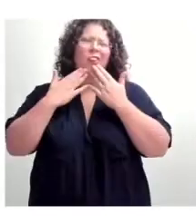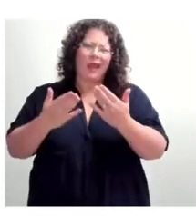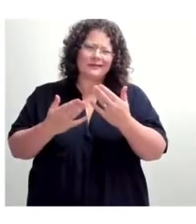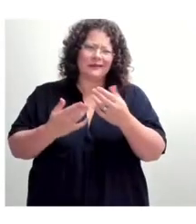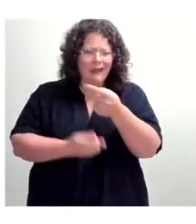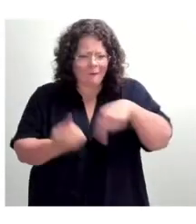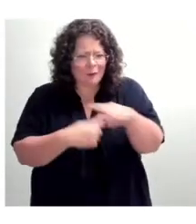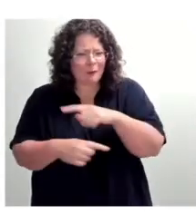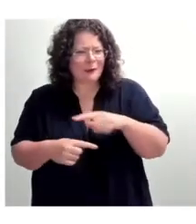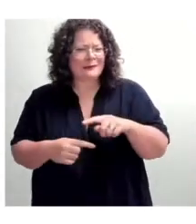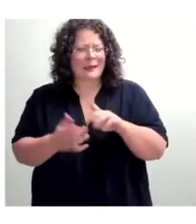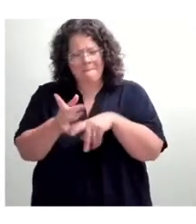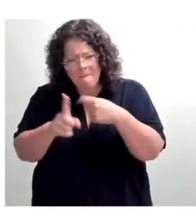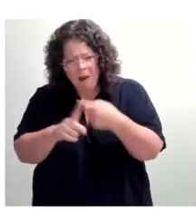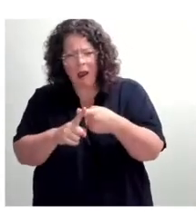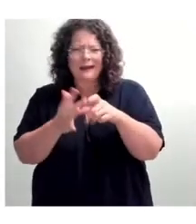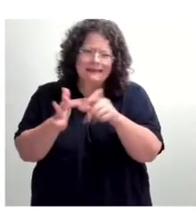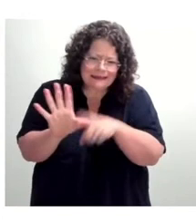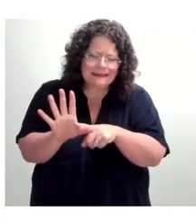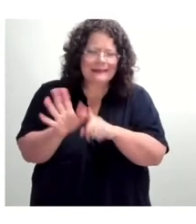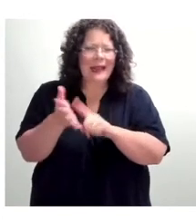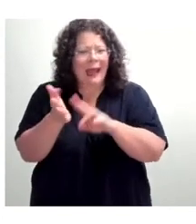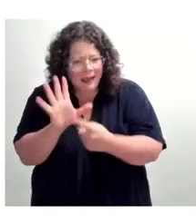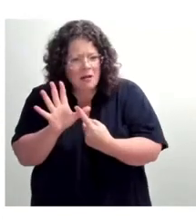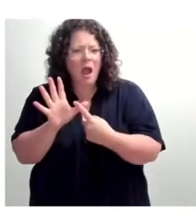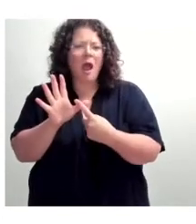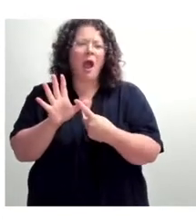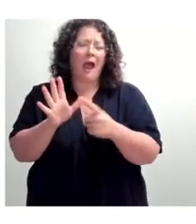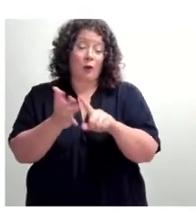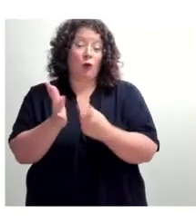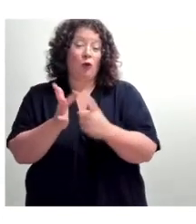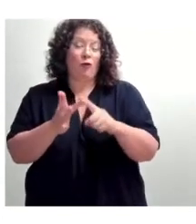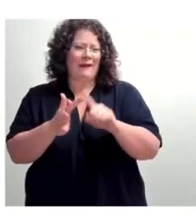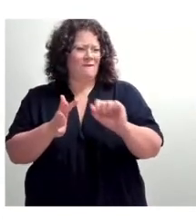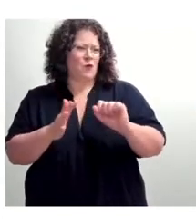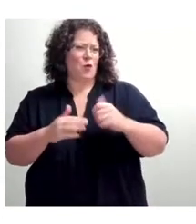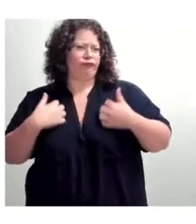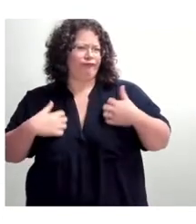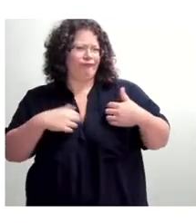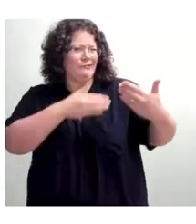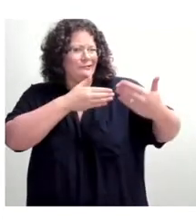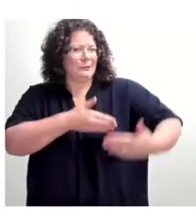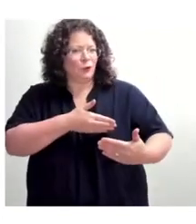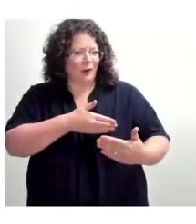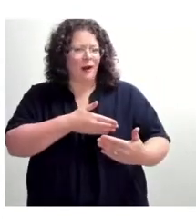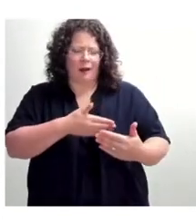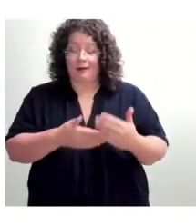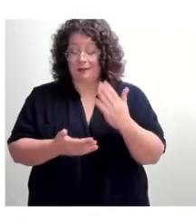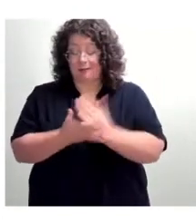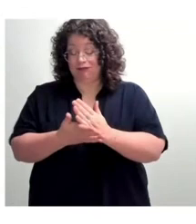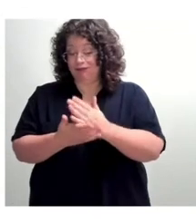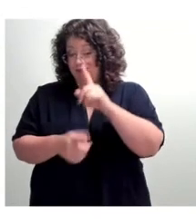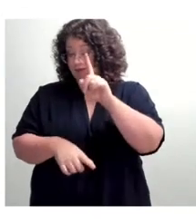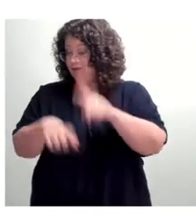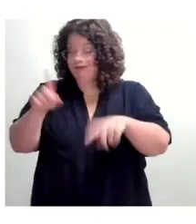session. What an amazing range of different inputs you've offered there. And obviously helped us feel inspired as well,